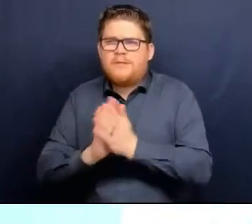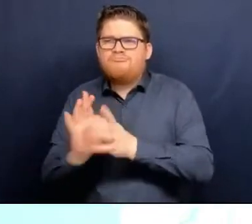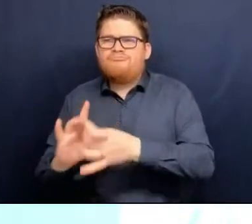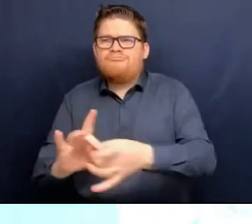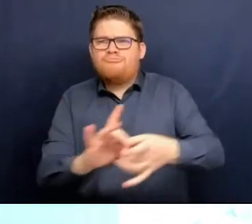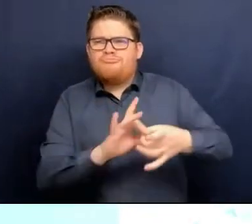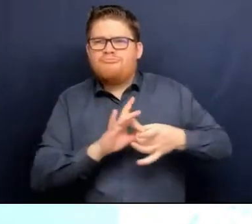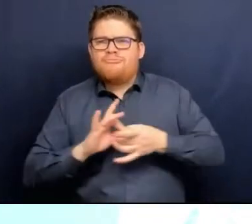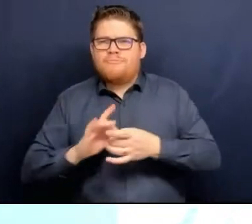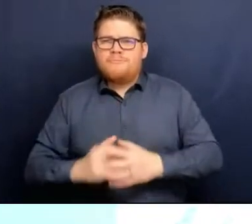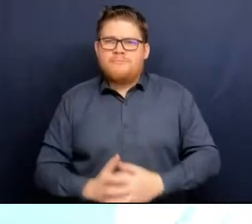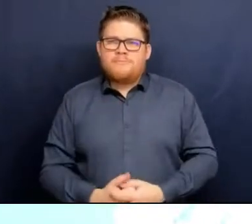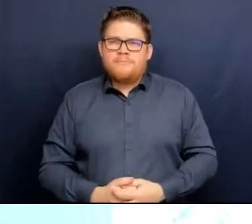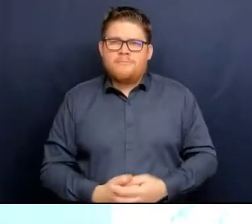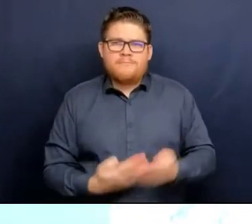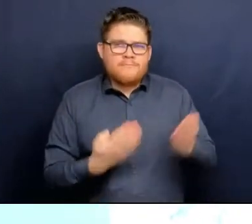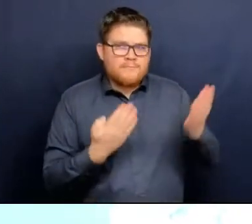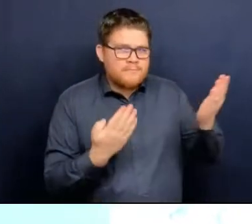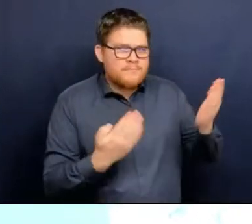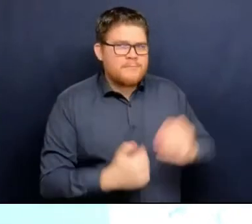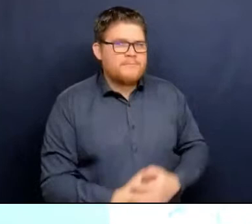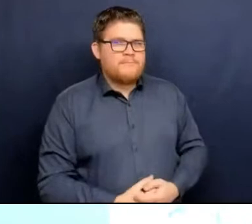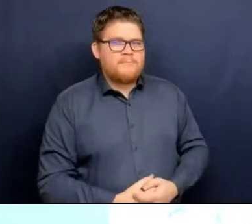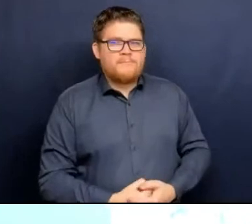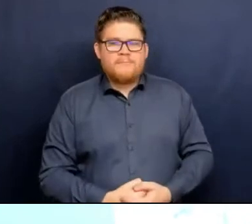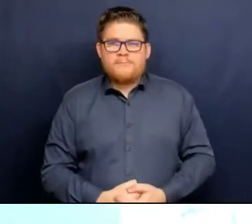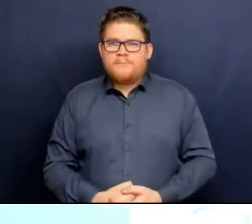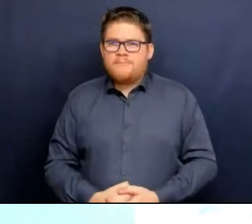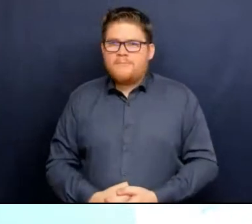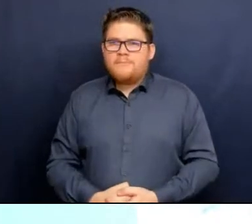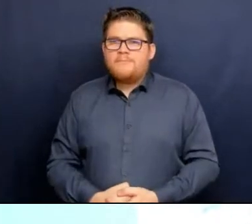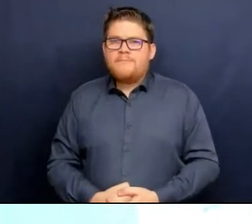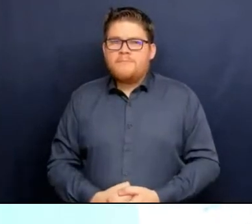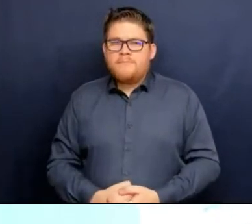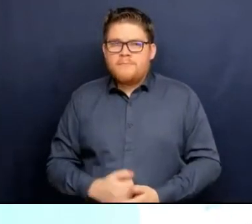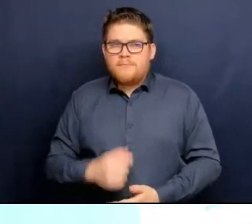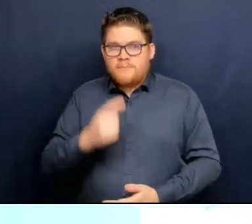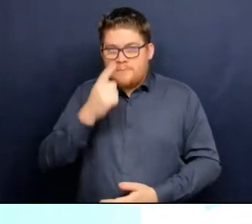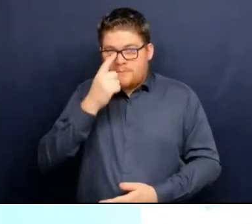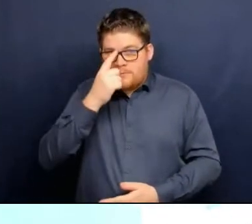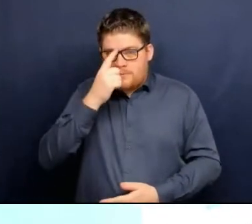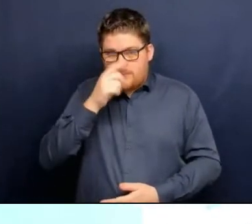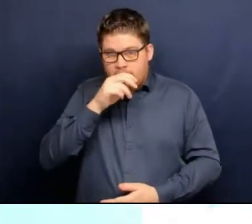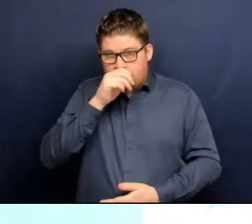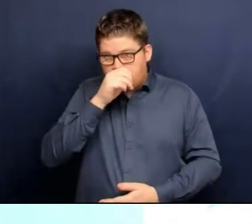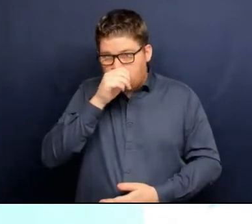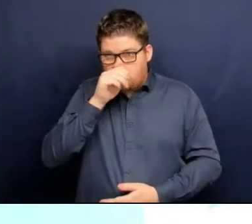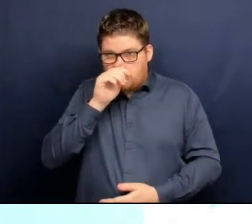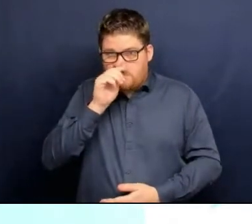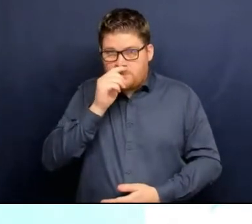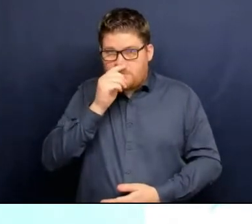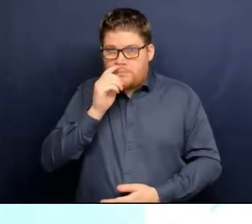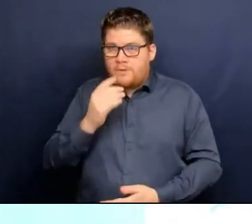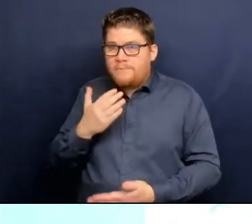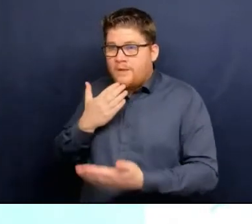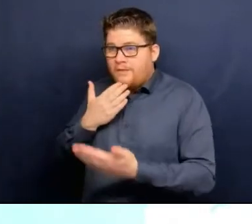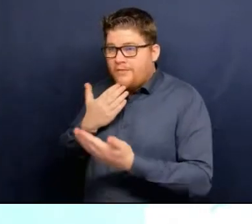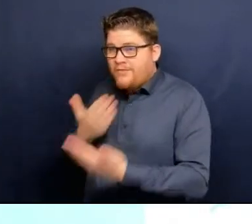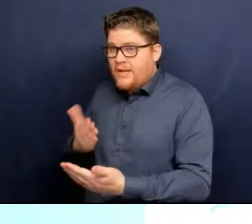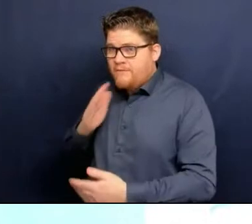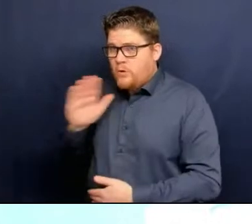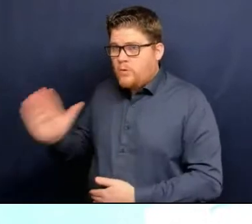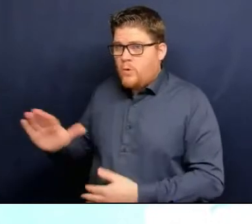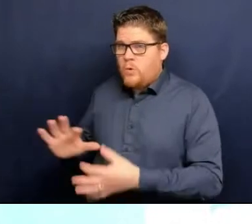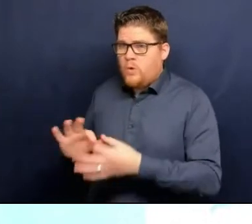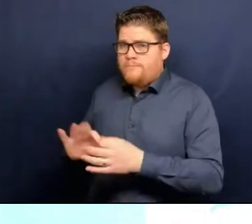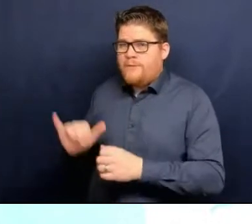Thanks very much, Cheryl, and thanks for reminding us of our collective need to ensure we engage all of British Columbia in our exercise over